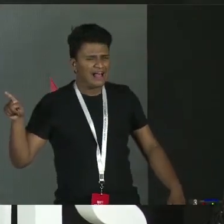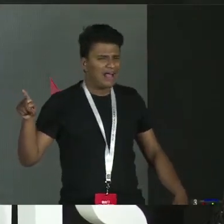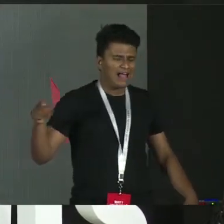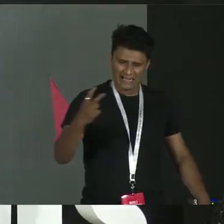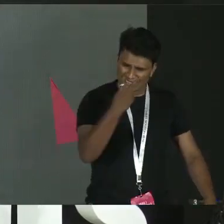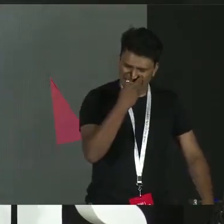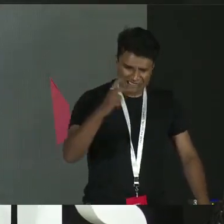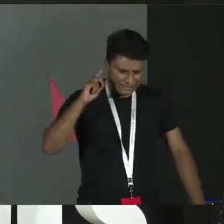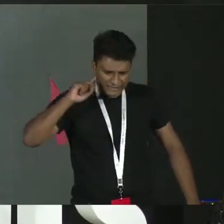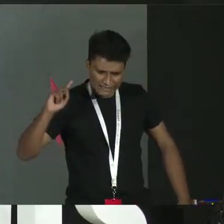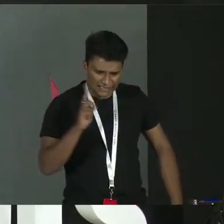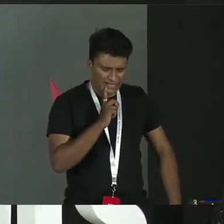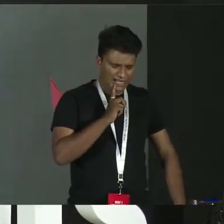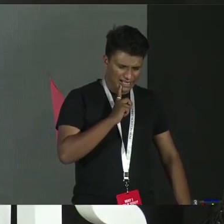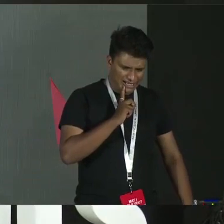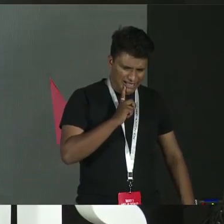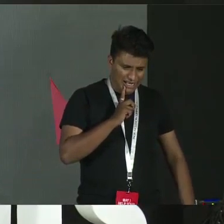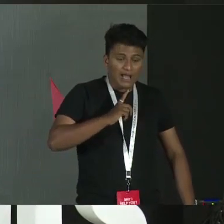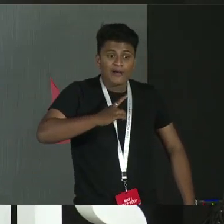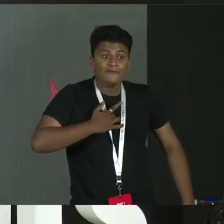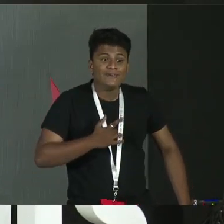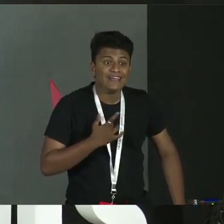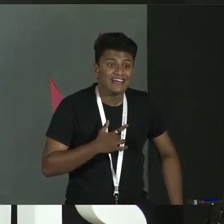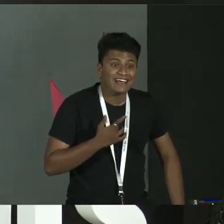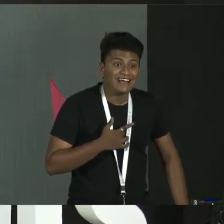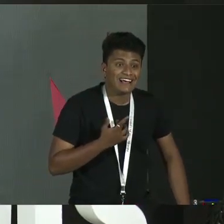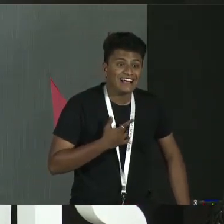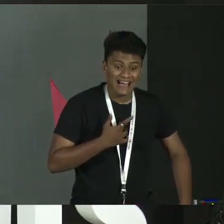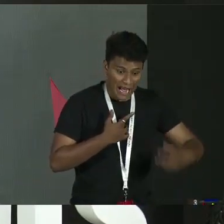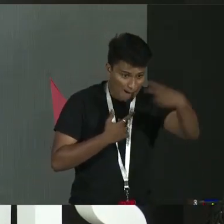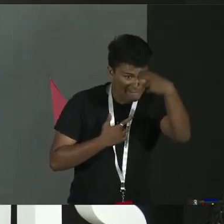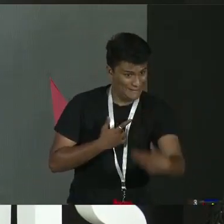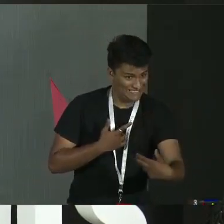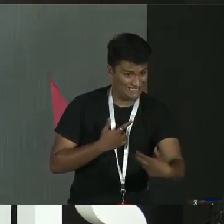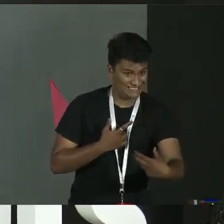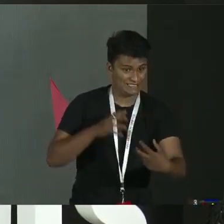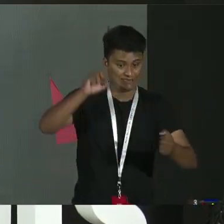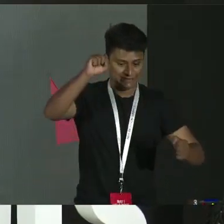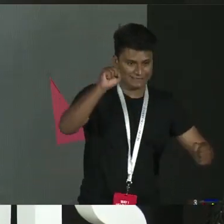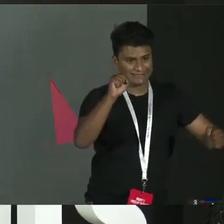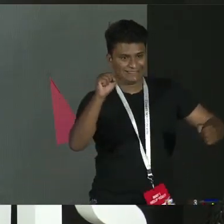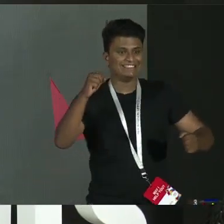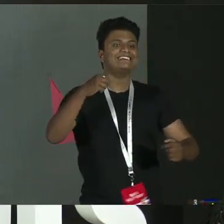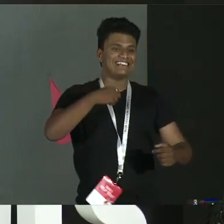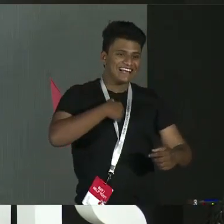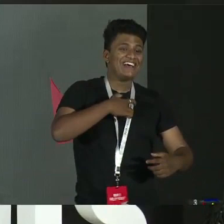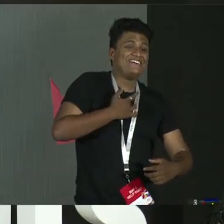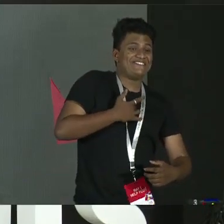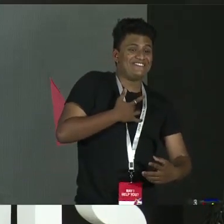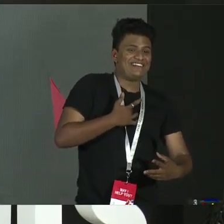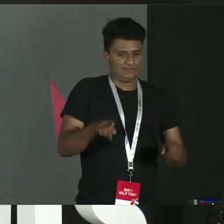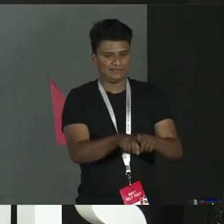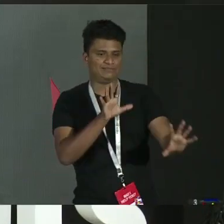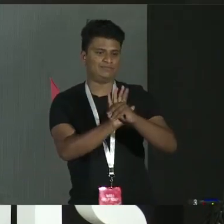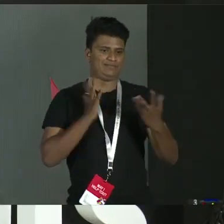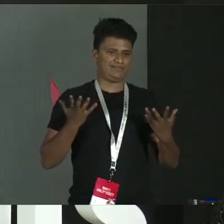deafblind, and I feel the music through the people I dance with. There are some signals in salsa that are